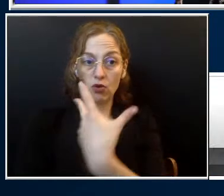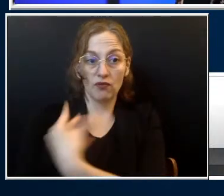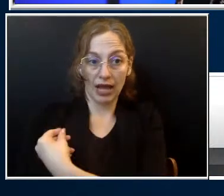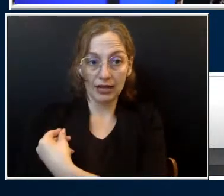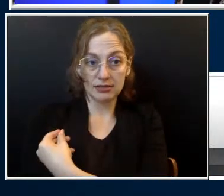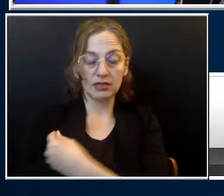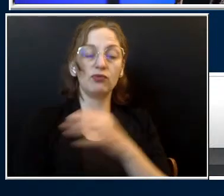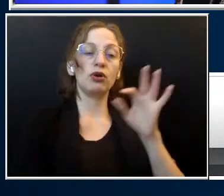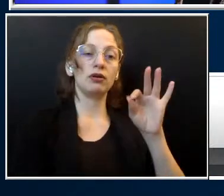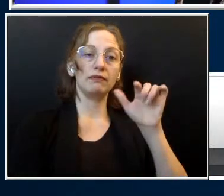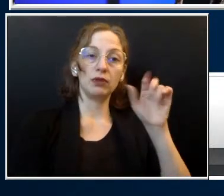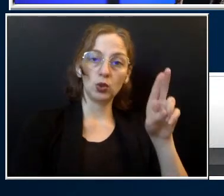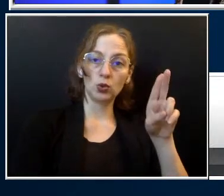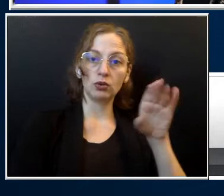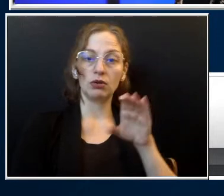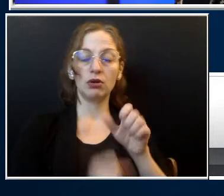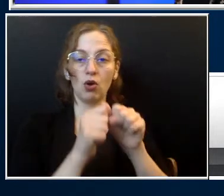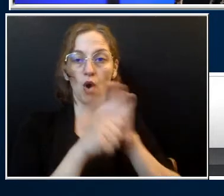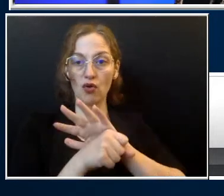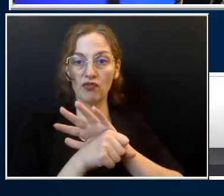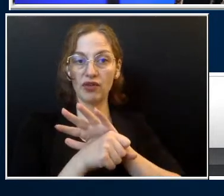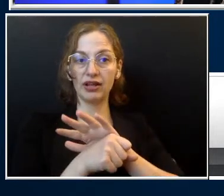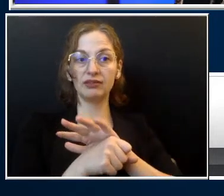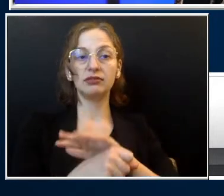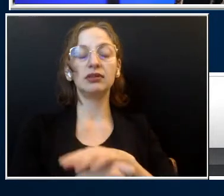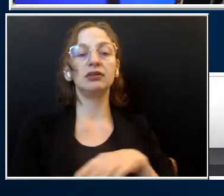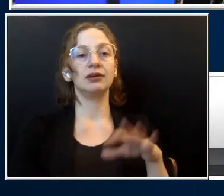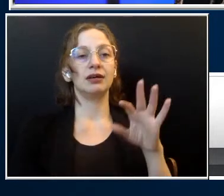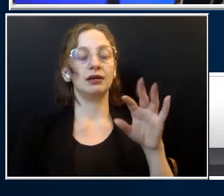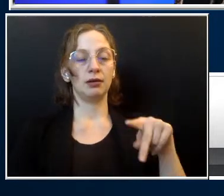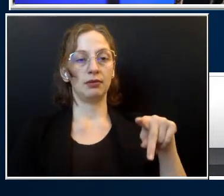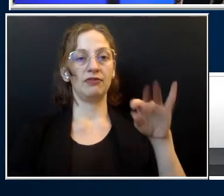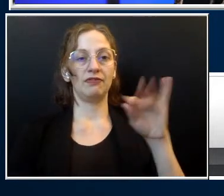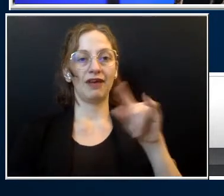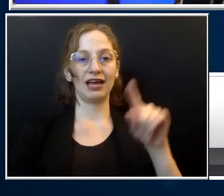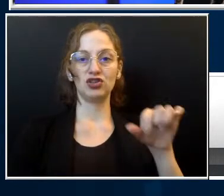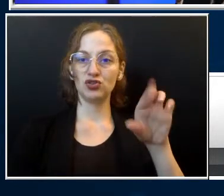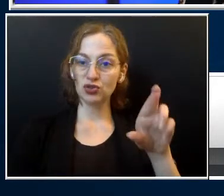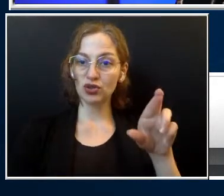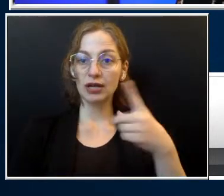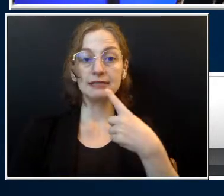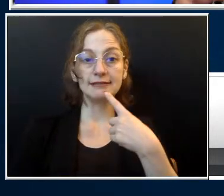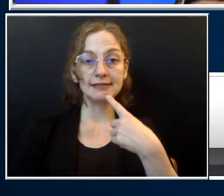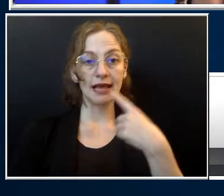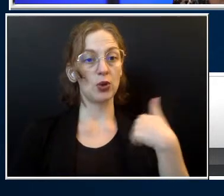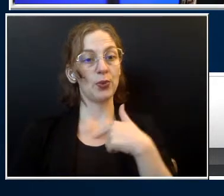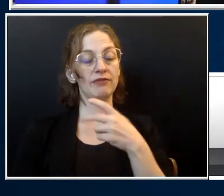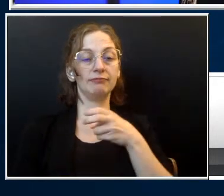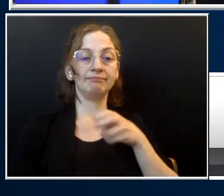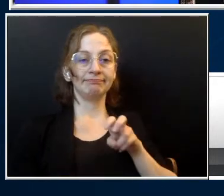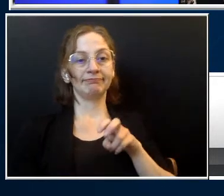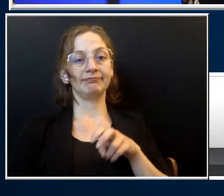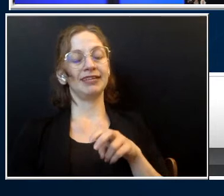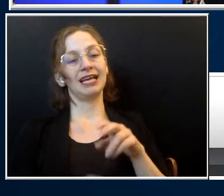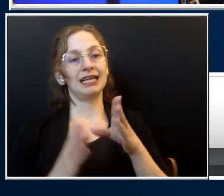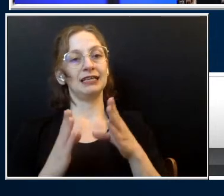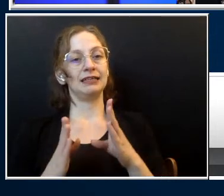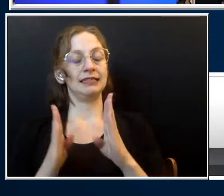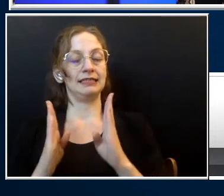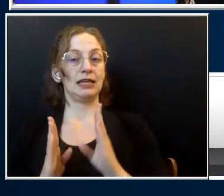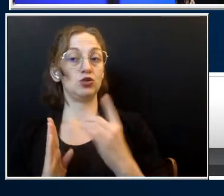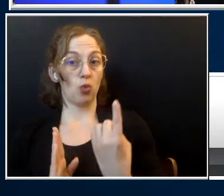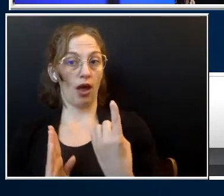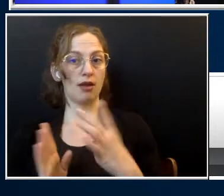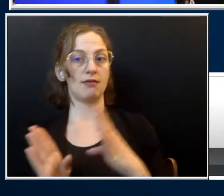announced early results from their phase 1 and phase 2 trials. They say it generated a, quote, robust immune response, but we're still